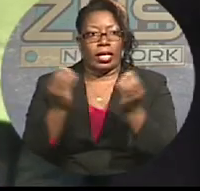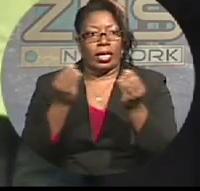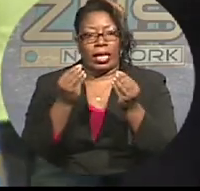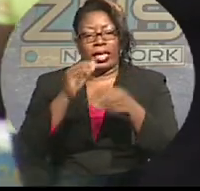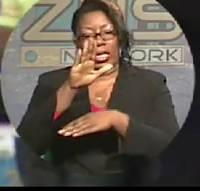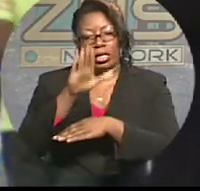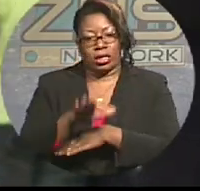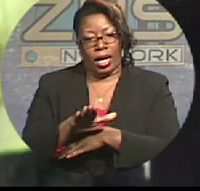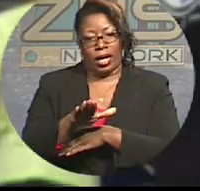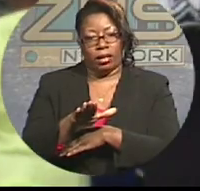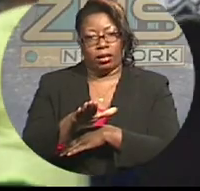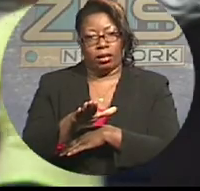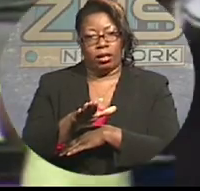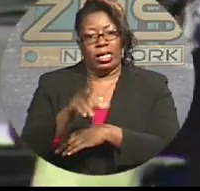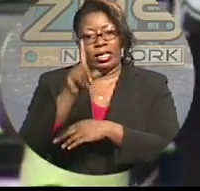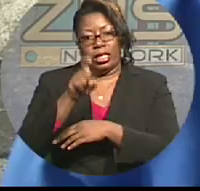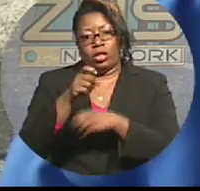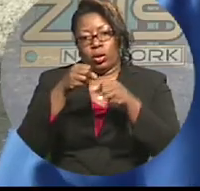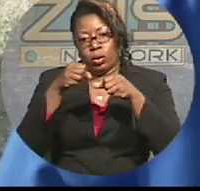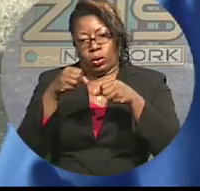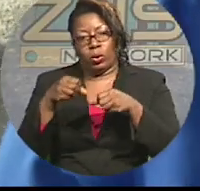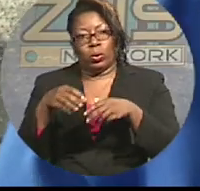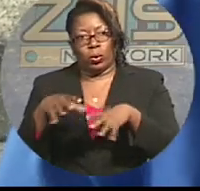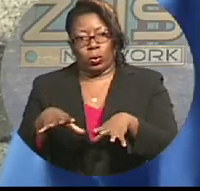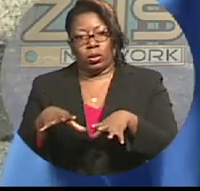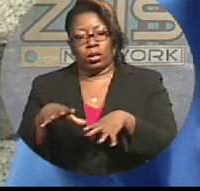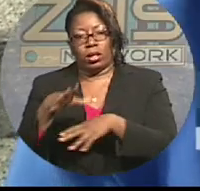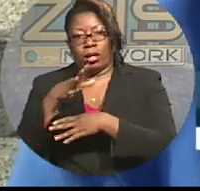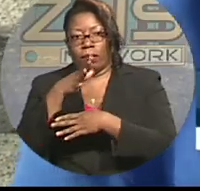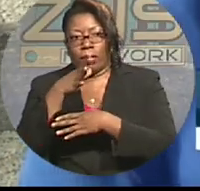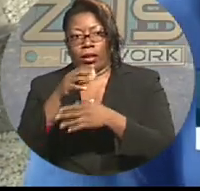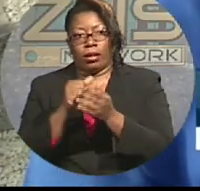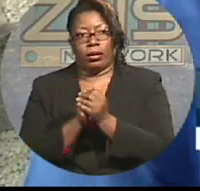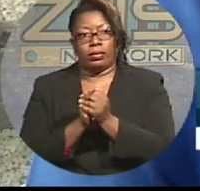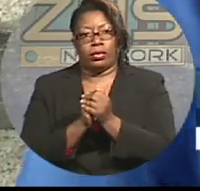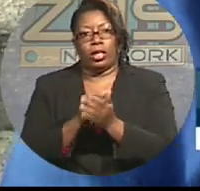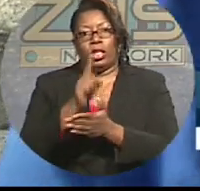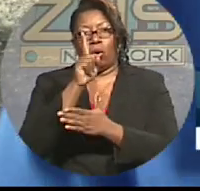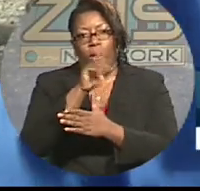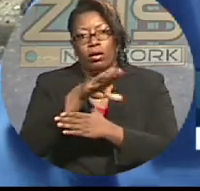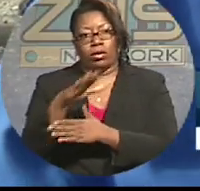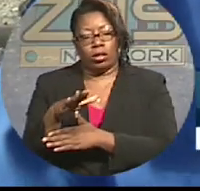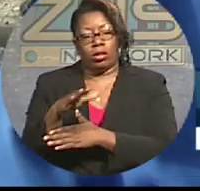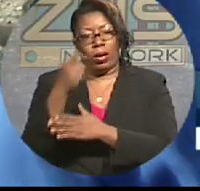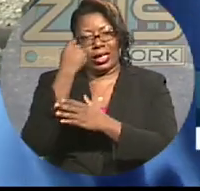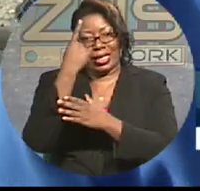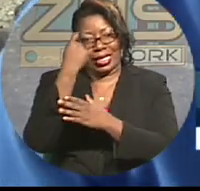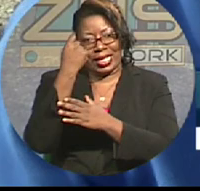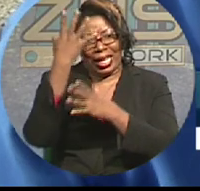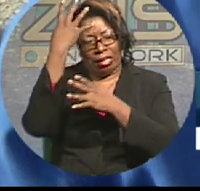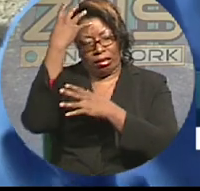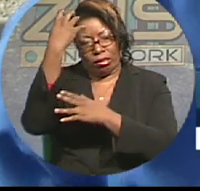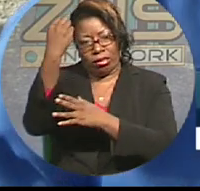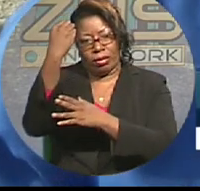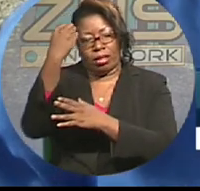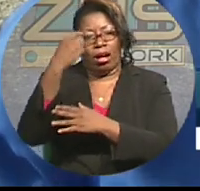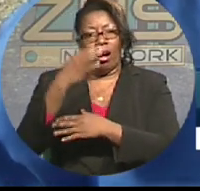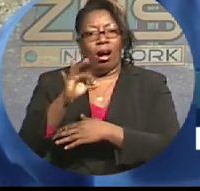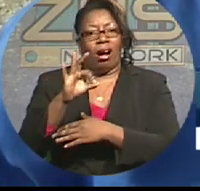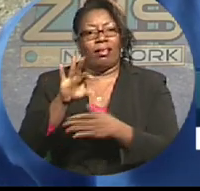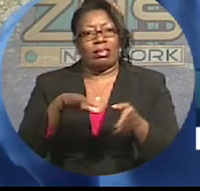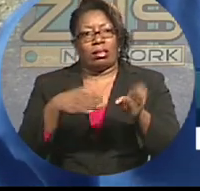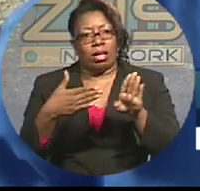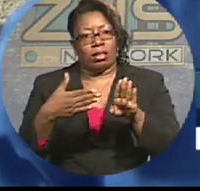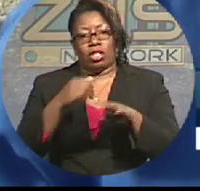to lose a parent in such a brutal way. One of her children who understands the concept of death, and she hasn't